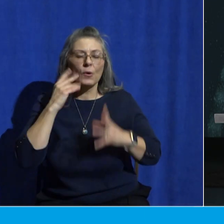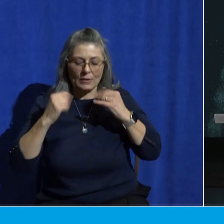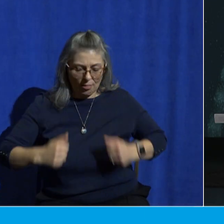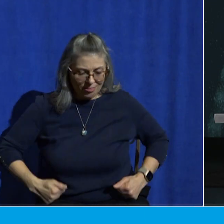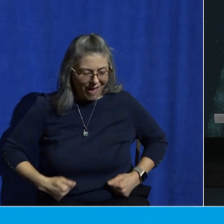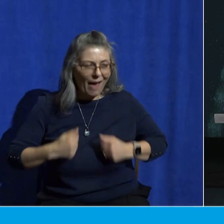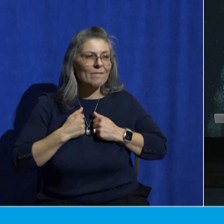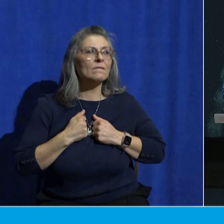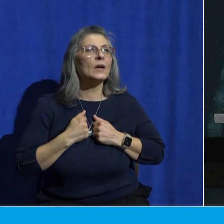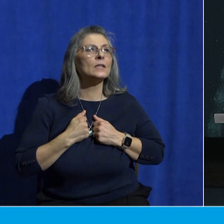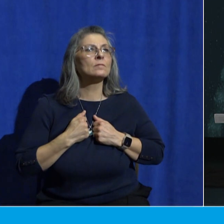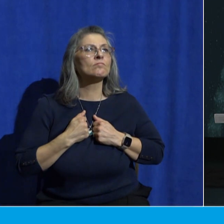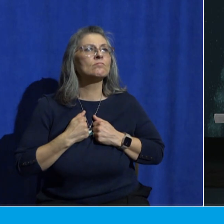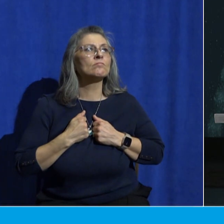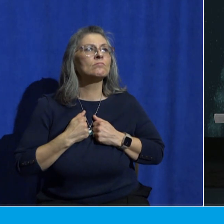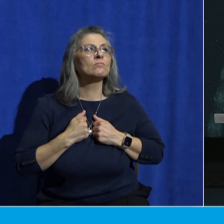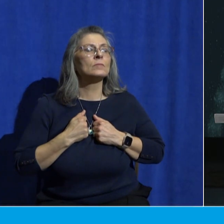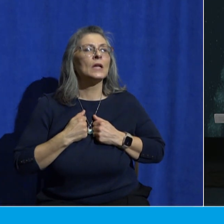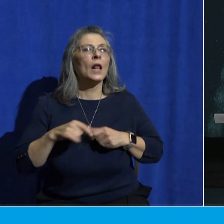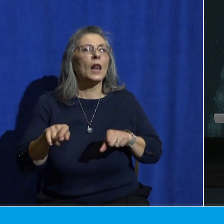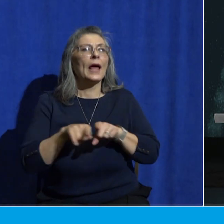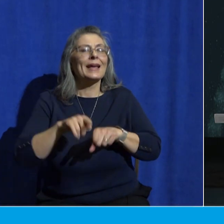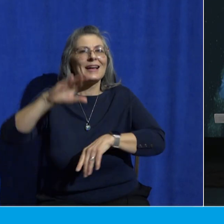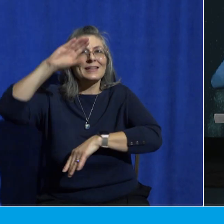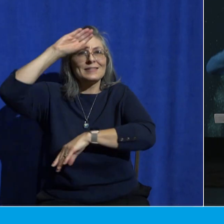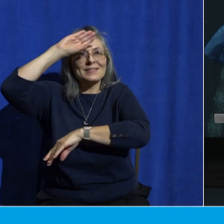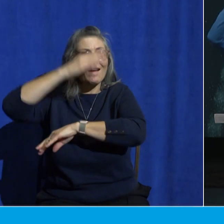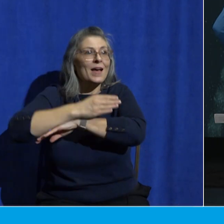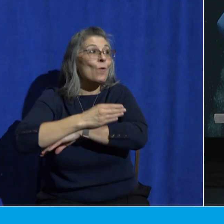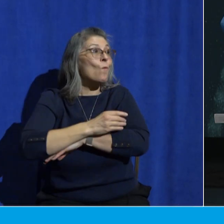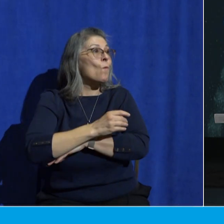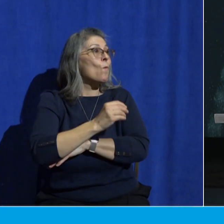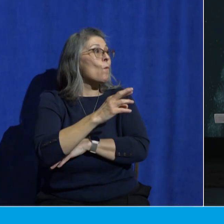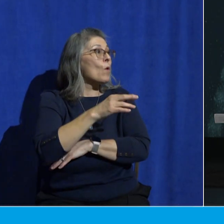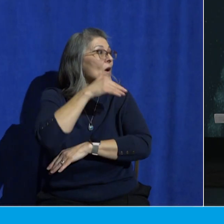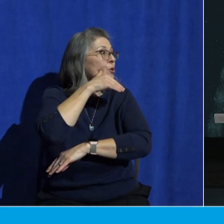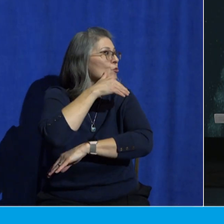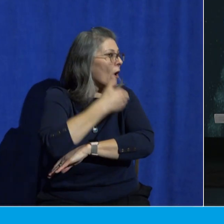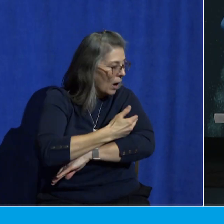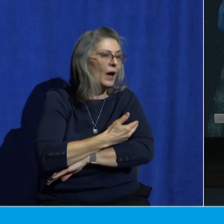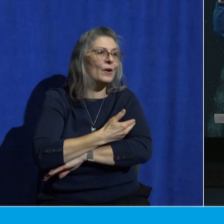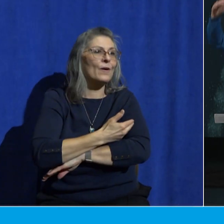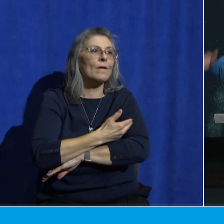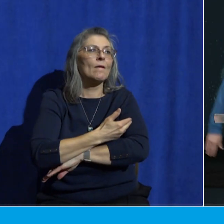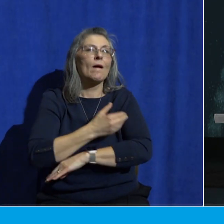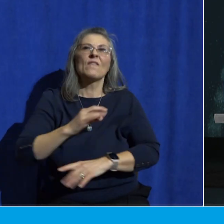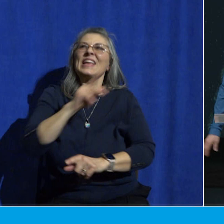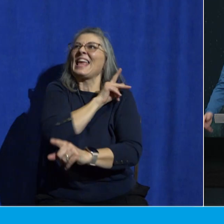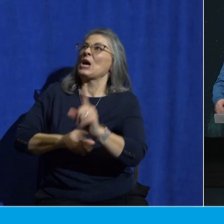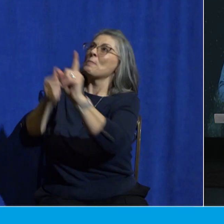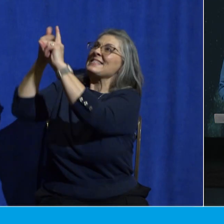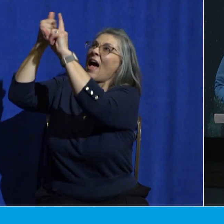life as a son or daughter of the King himself.